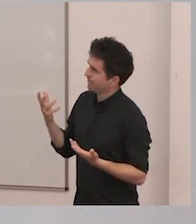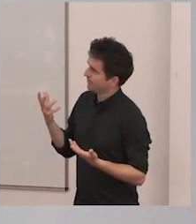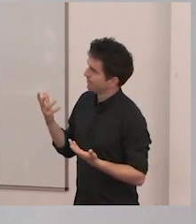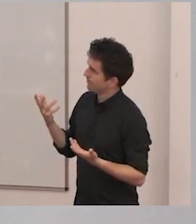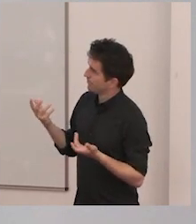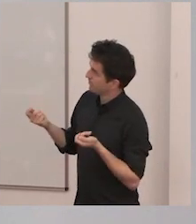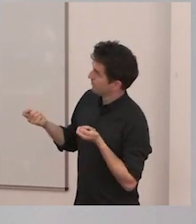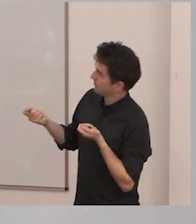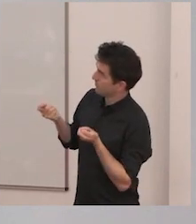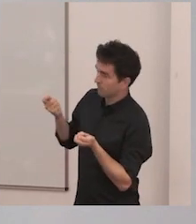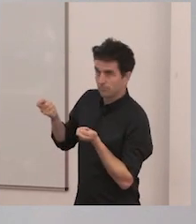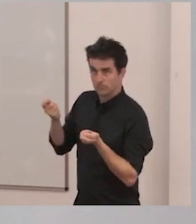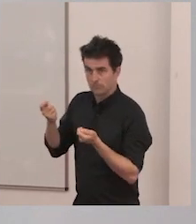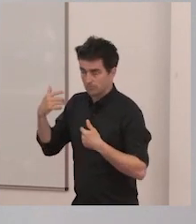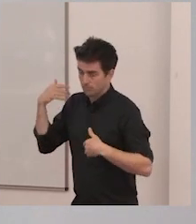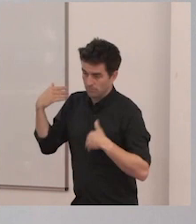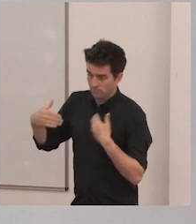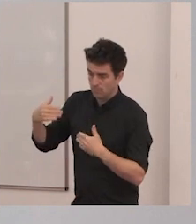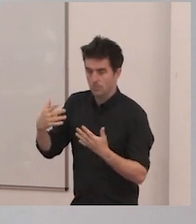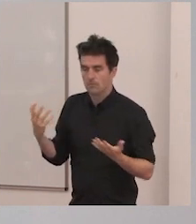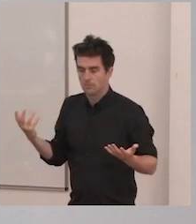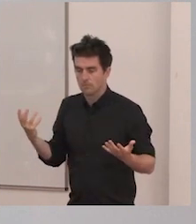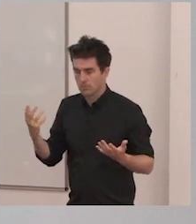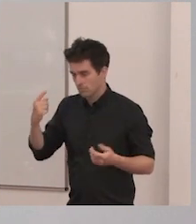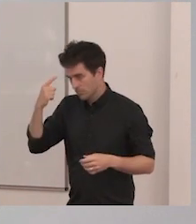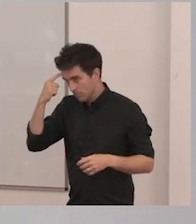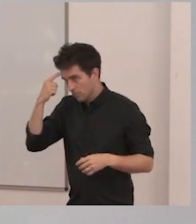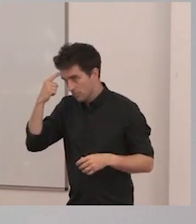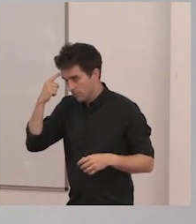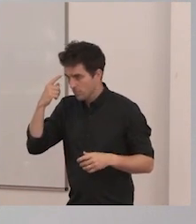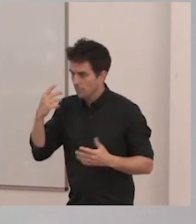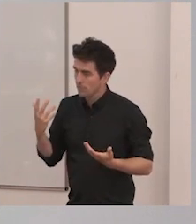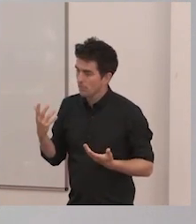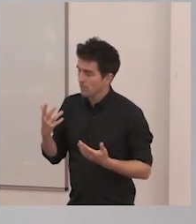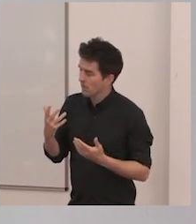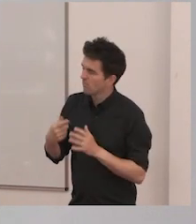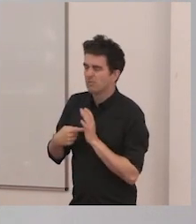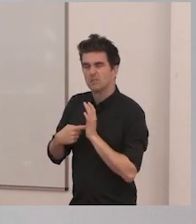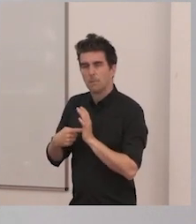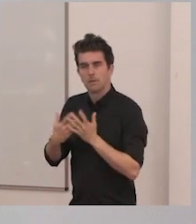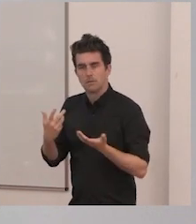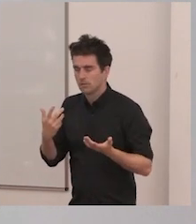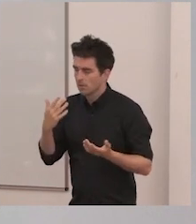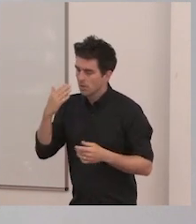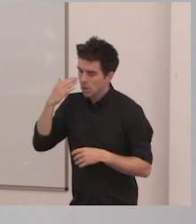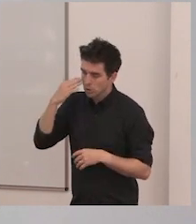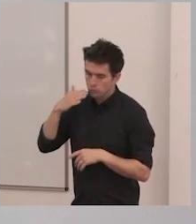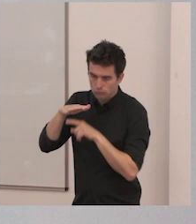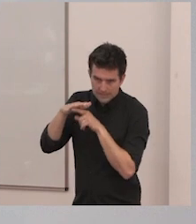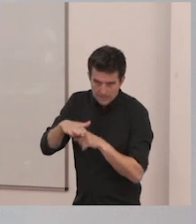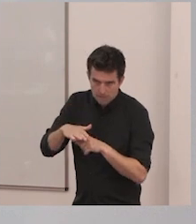heterosexism all share a common space of the devalued other, in contrast